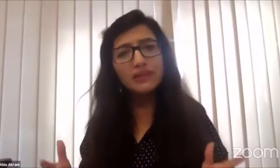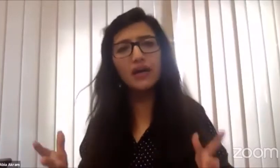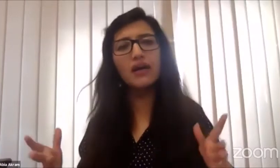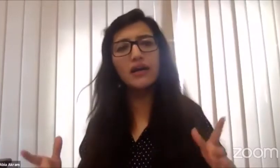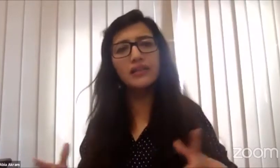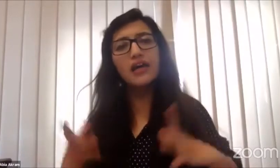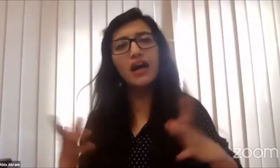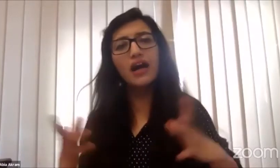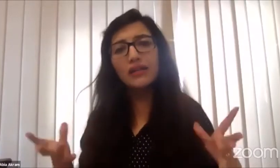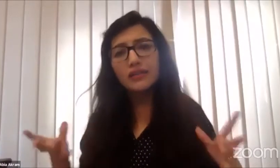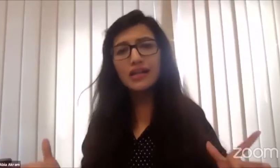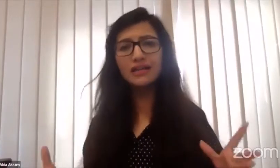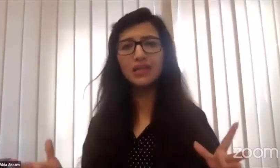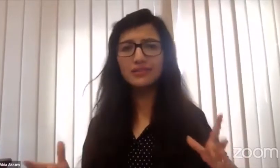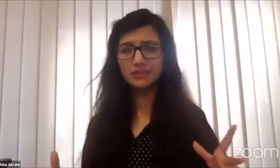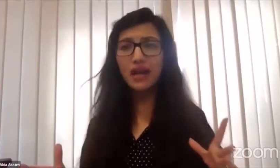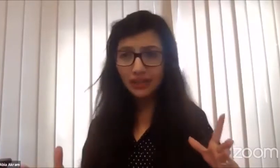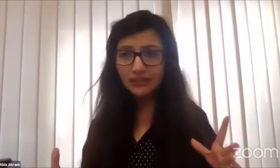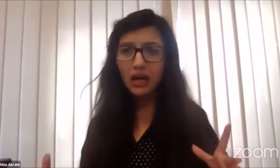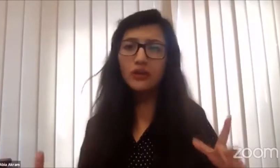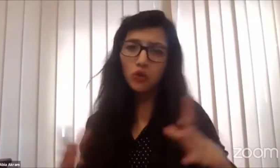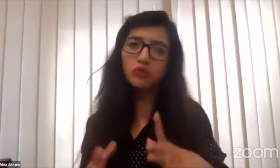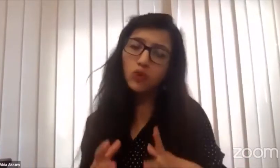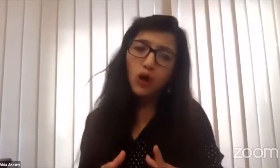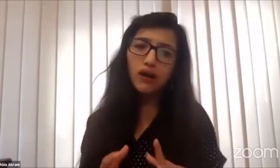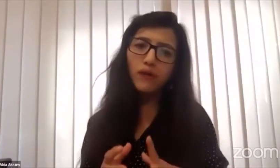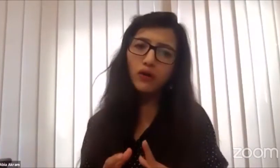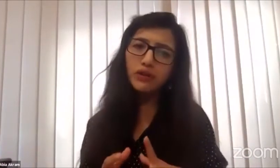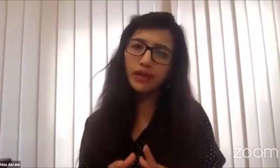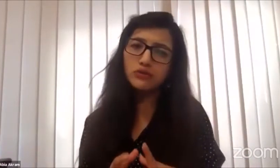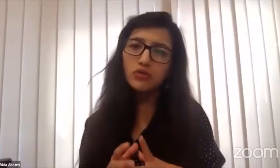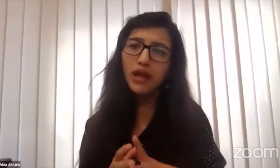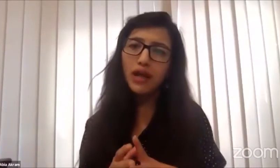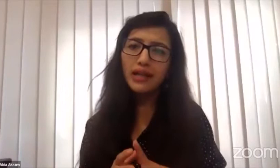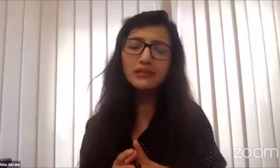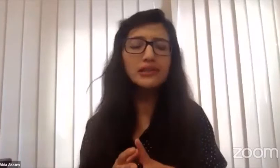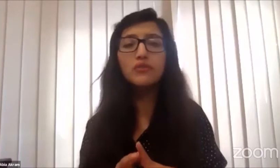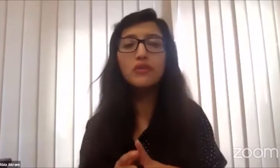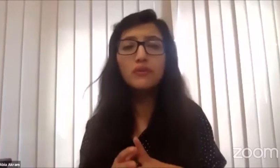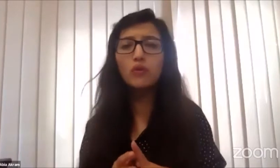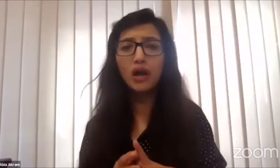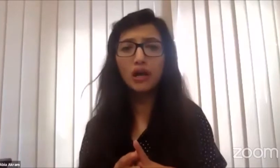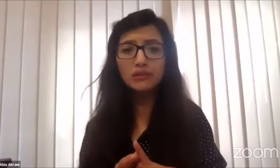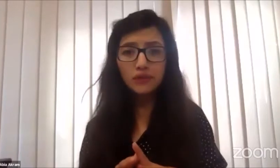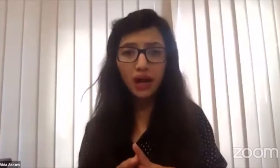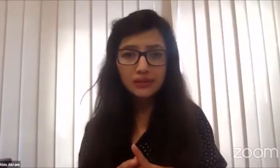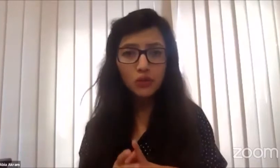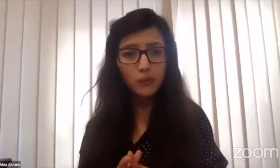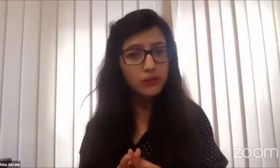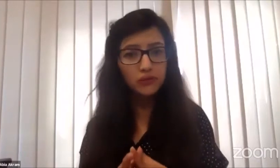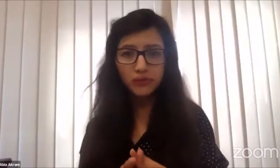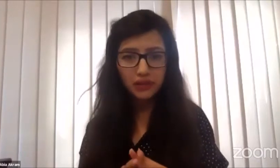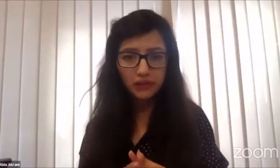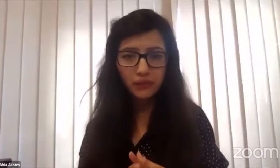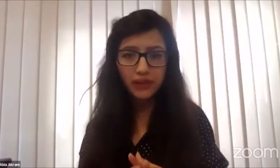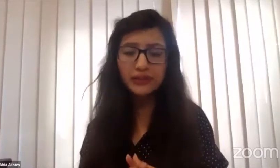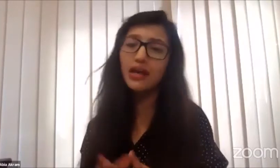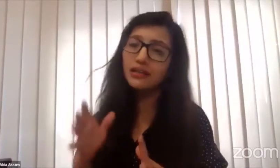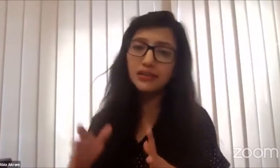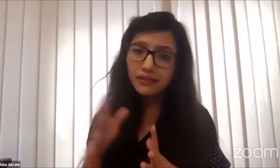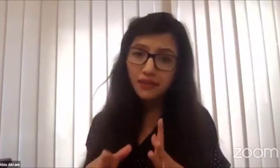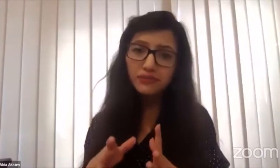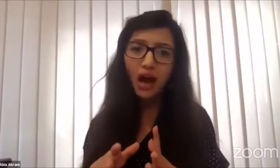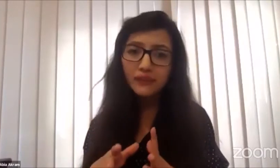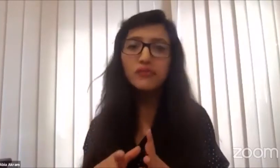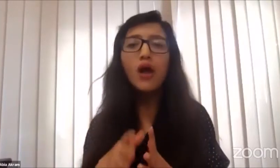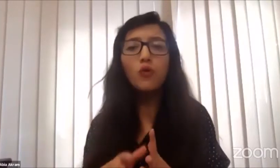with encouraging the state to talk about the sexual health and reproductive rights of persons with disability. And